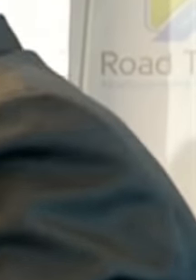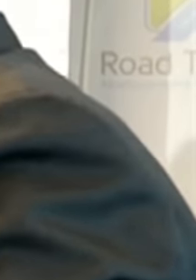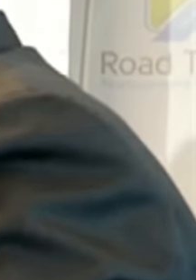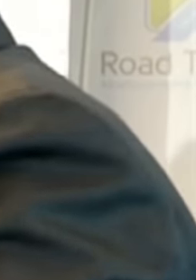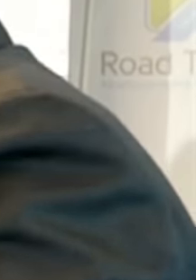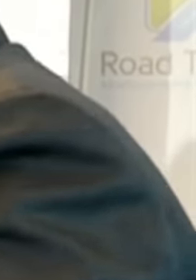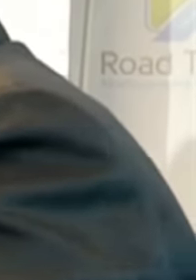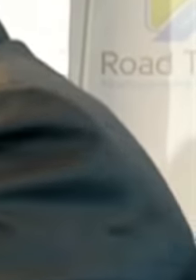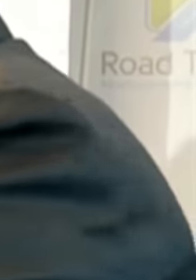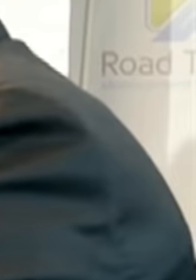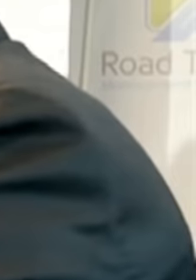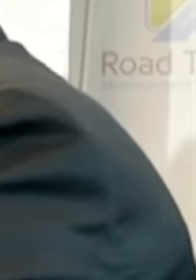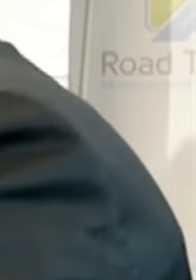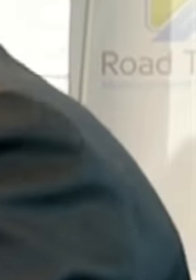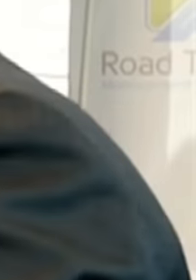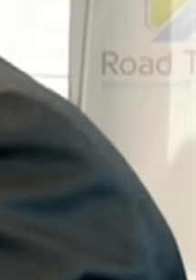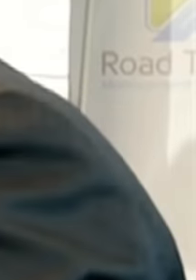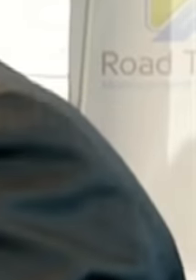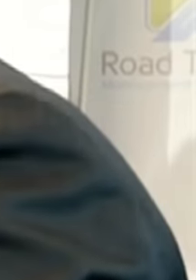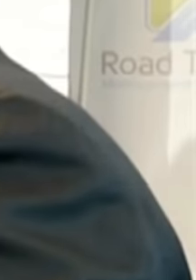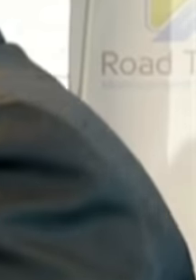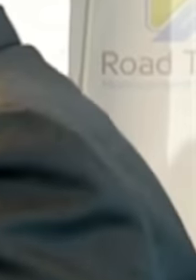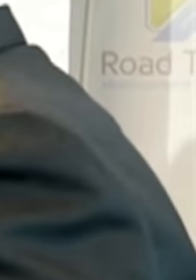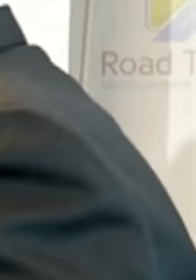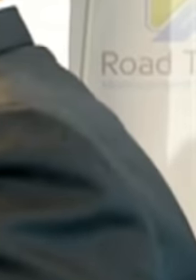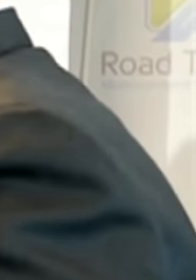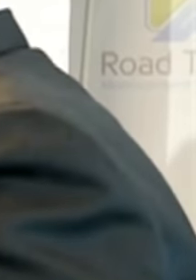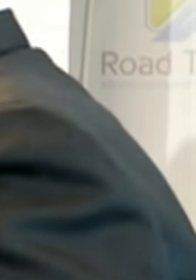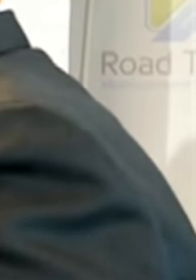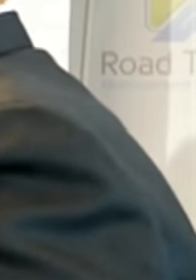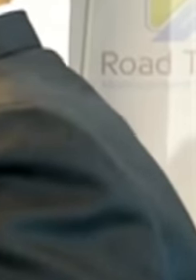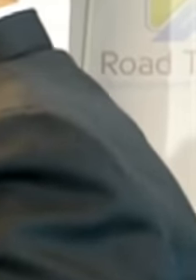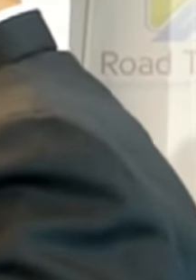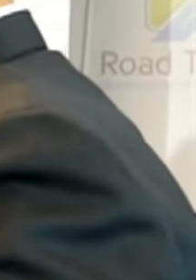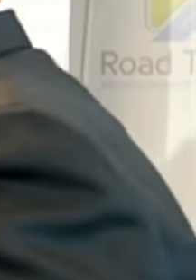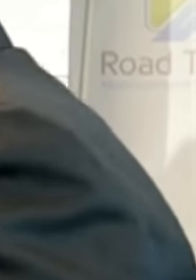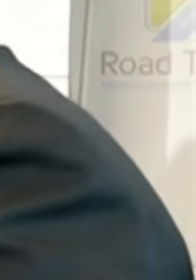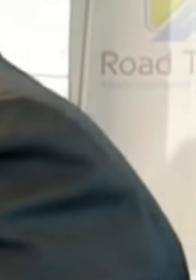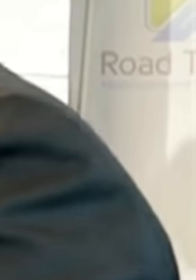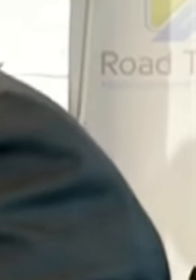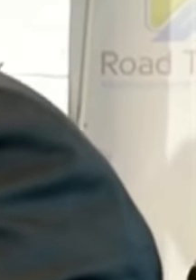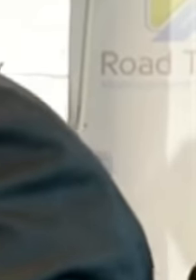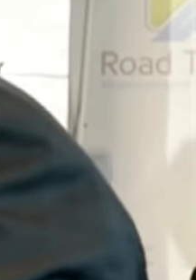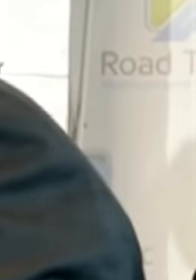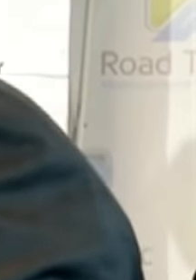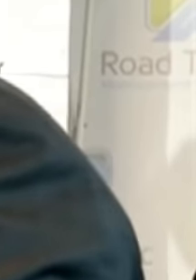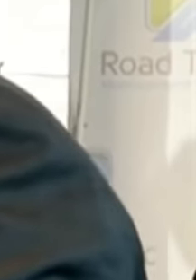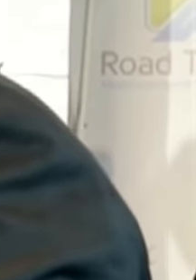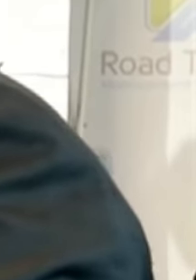amongst others were the LEUs that were not functional. We have improvised and ensured that we now begin